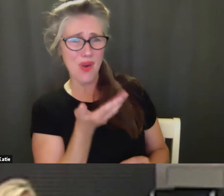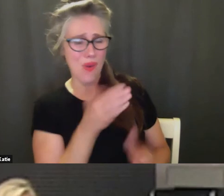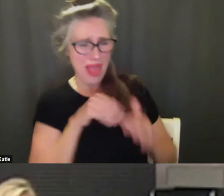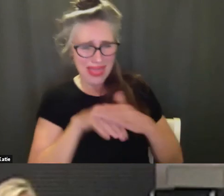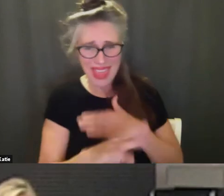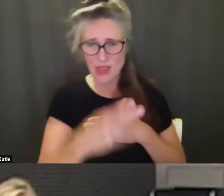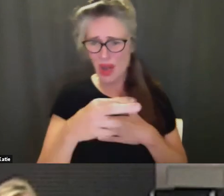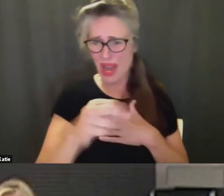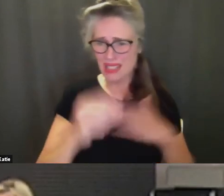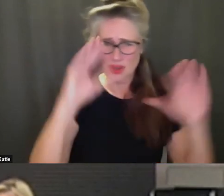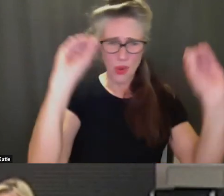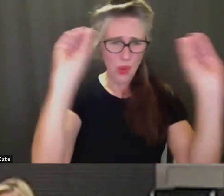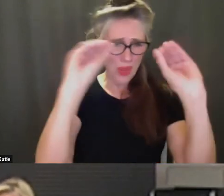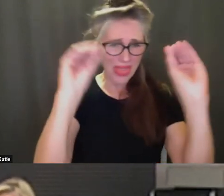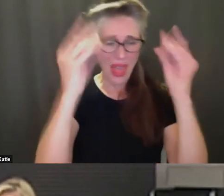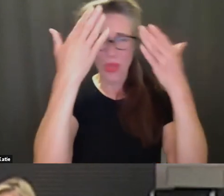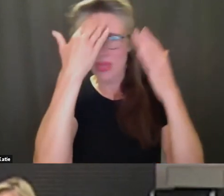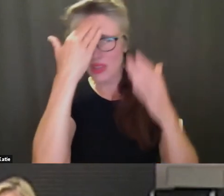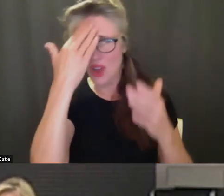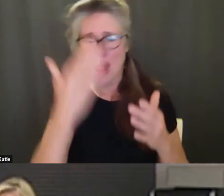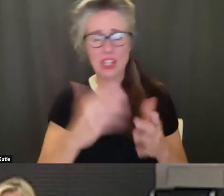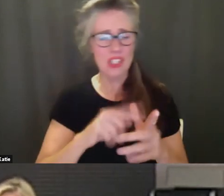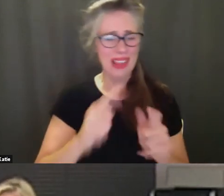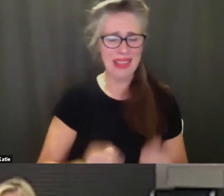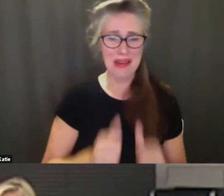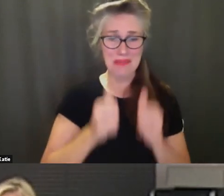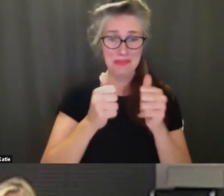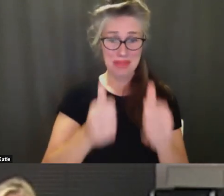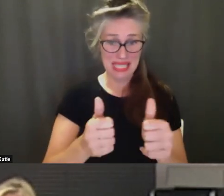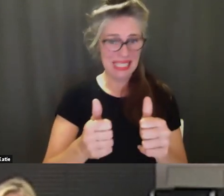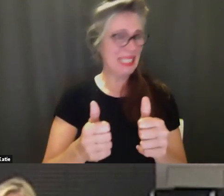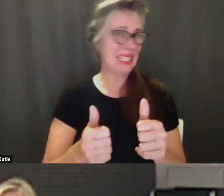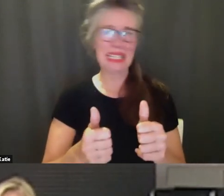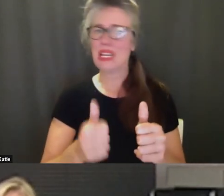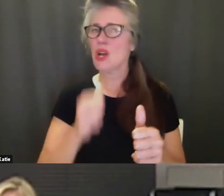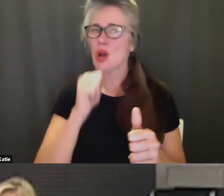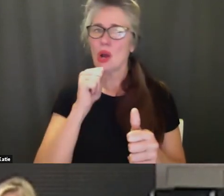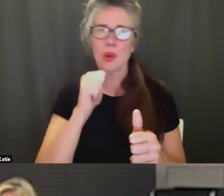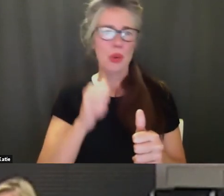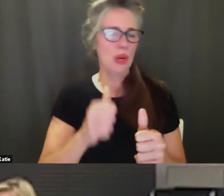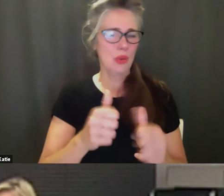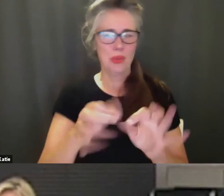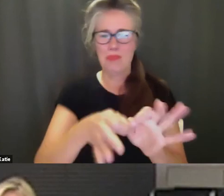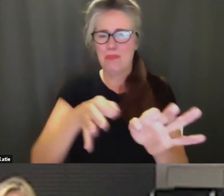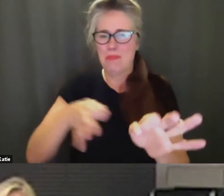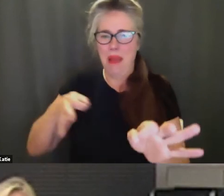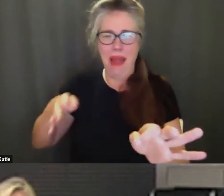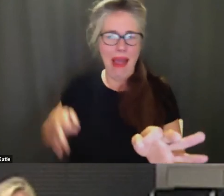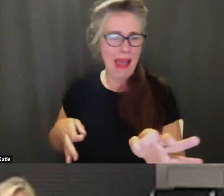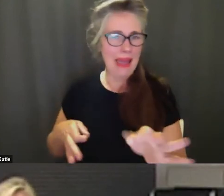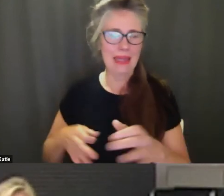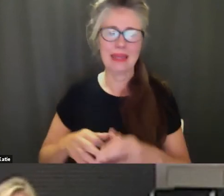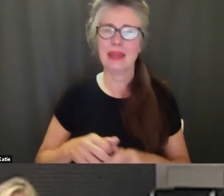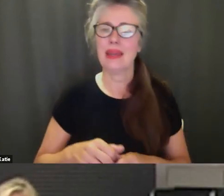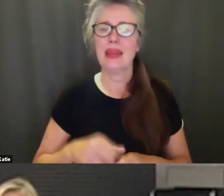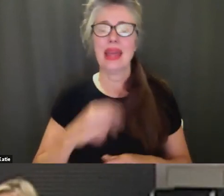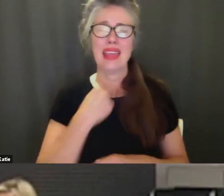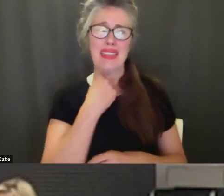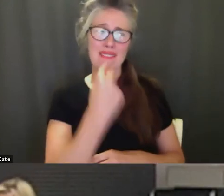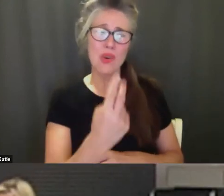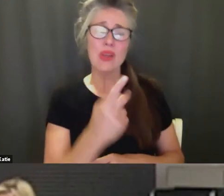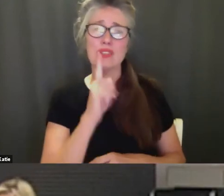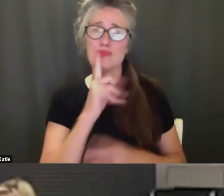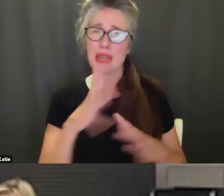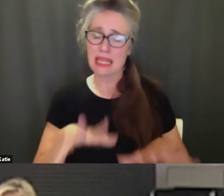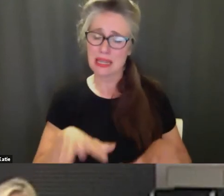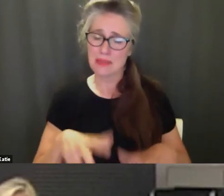without the knowledge and then immediately were not on the right track and fell behind, and for them to voice that it does take courage, as